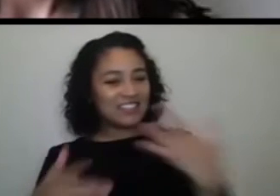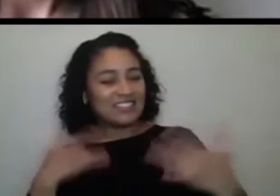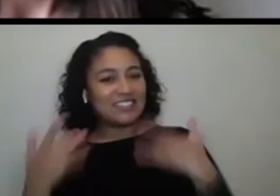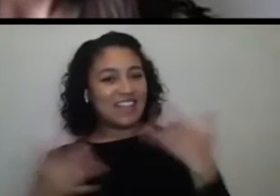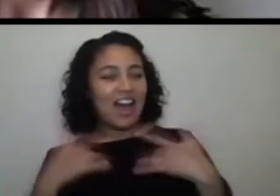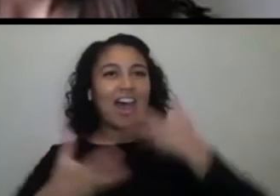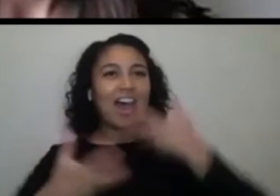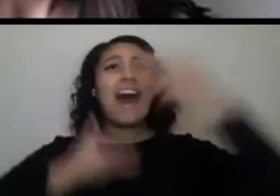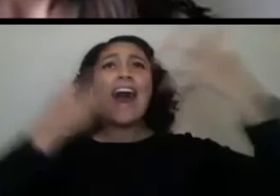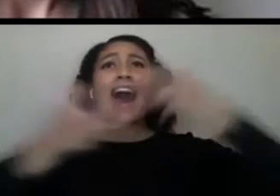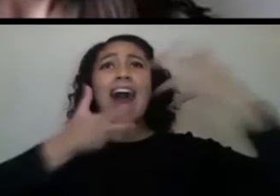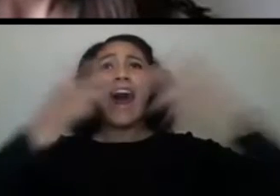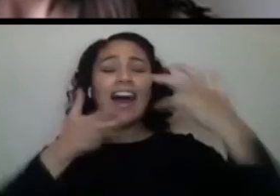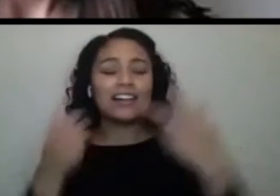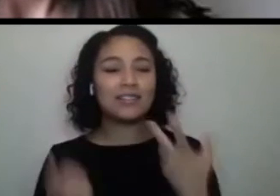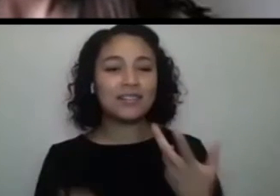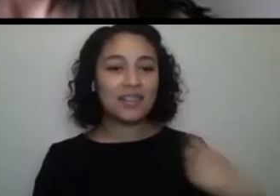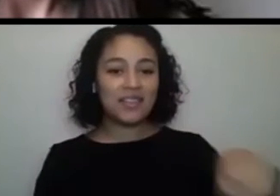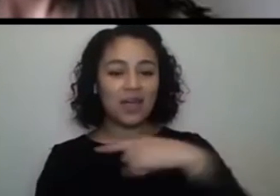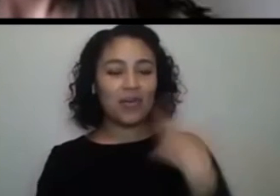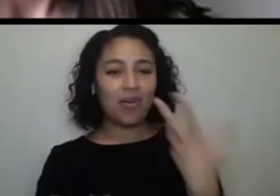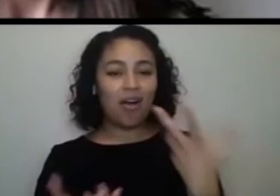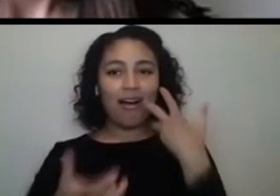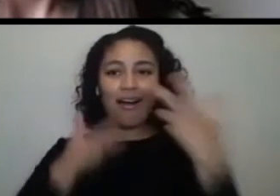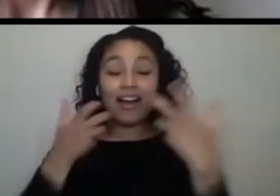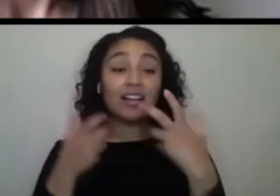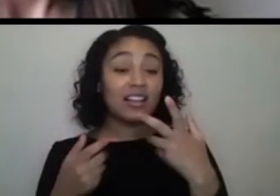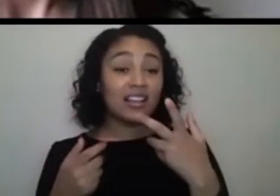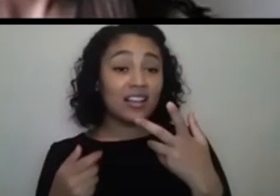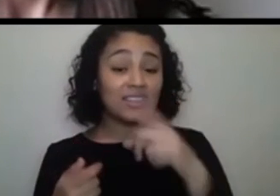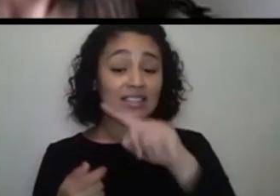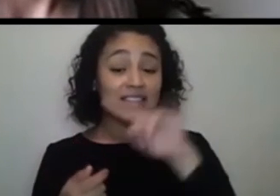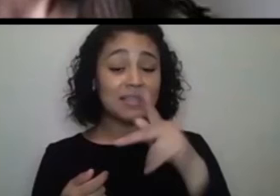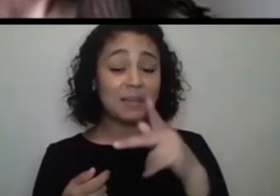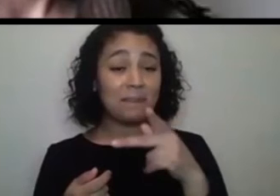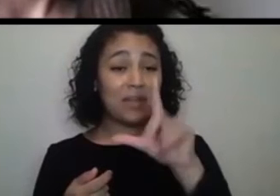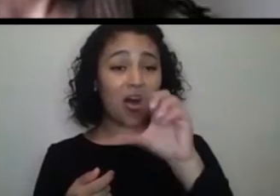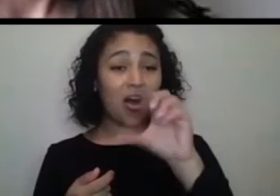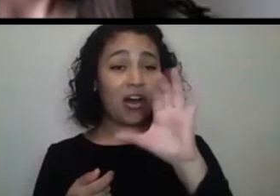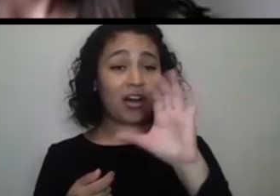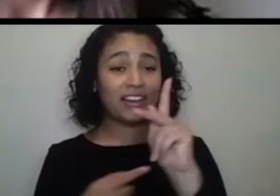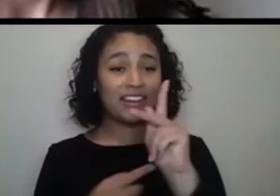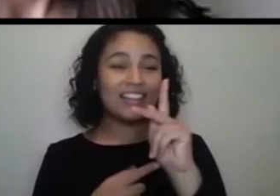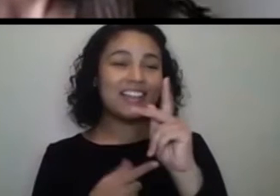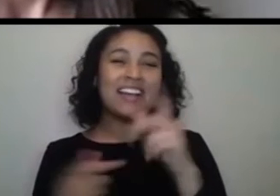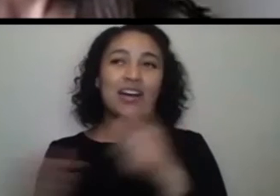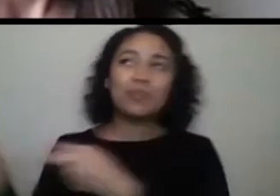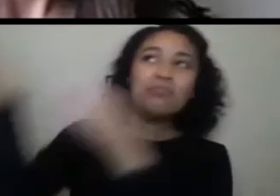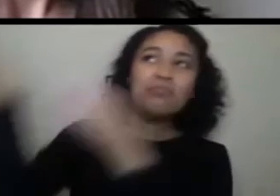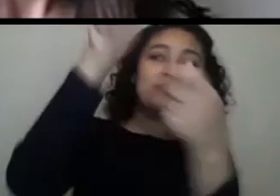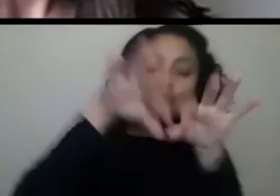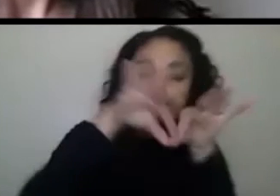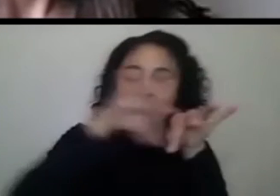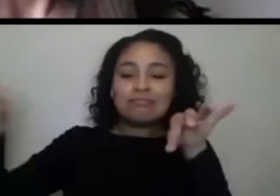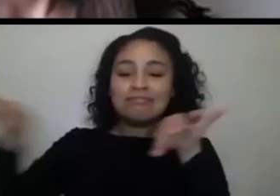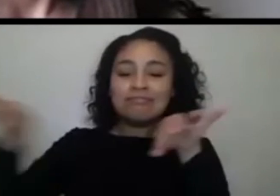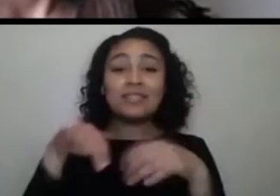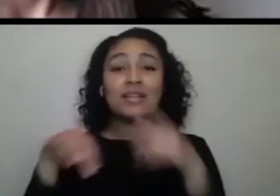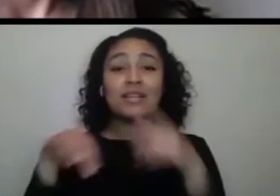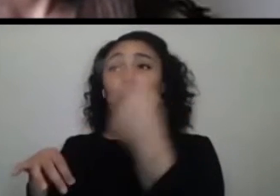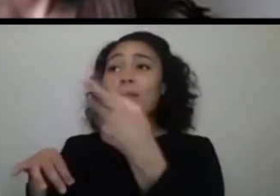teachers, and the kids used the Ziploc bags, and they all wanted to take a bag of air home with them to show their parents. I